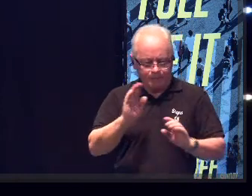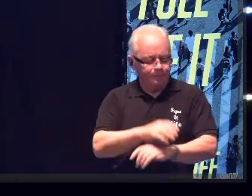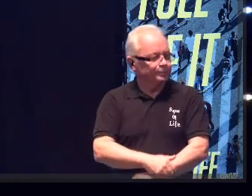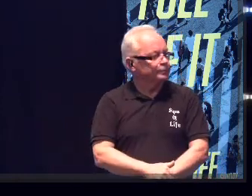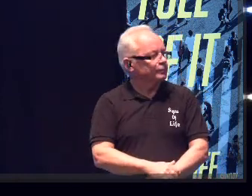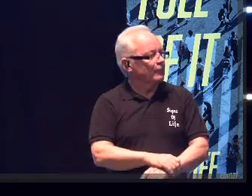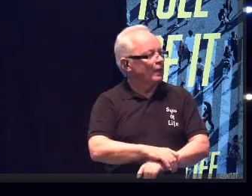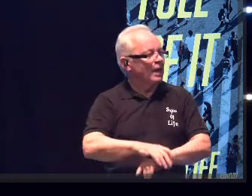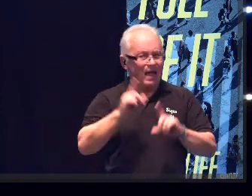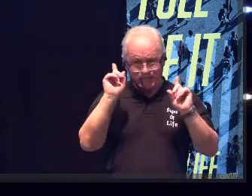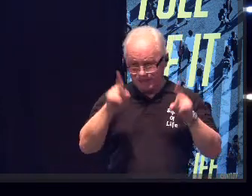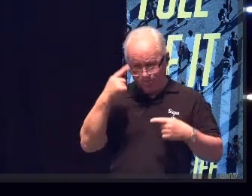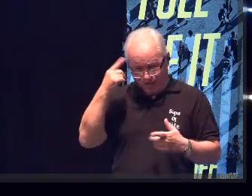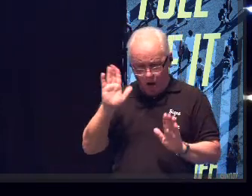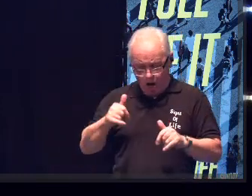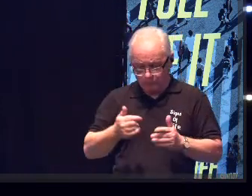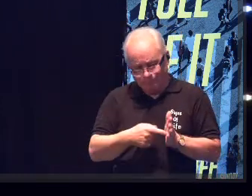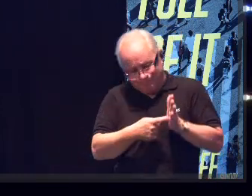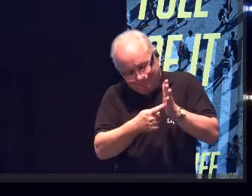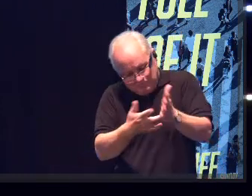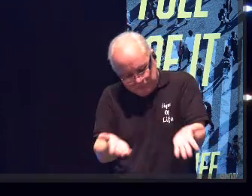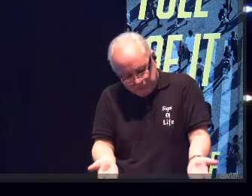I can't even think of how to articulate it, right? So,